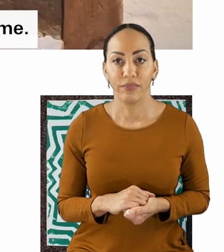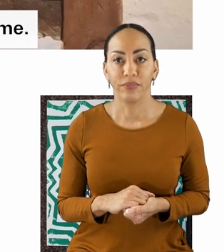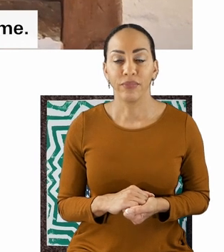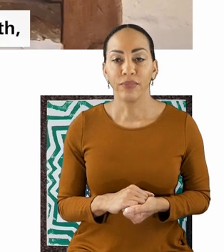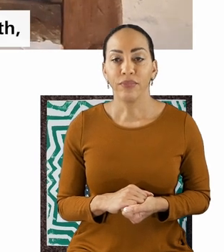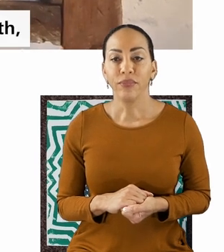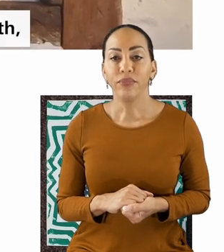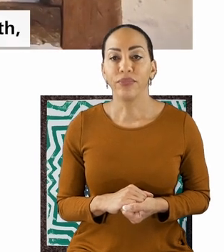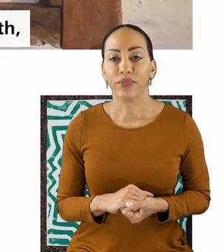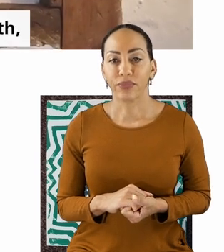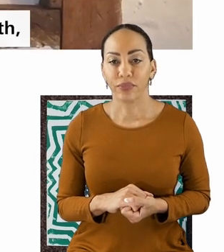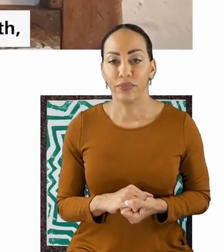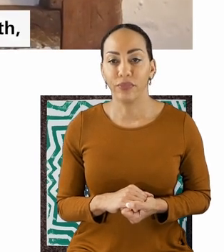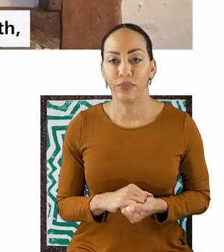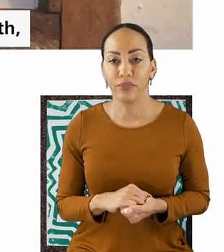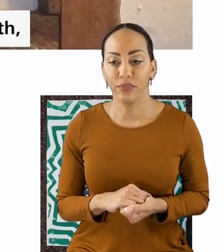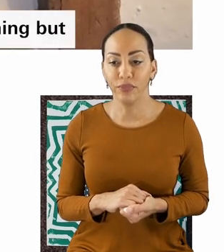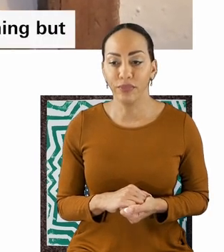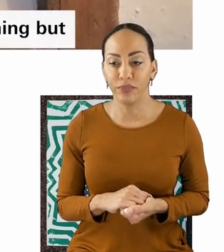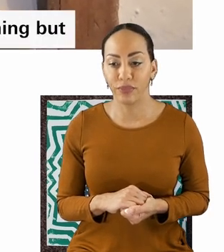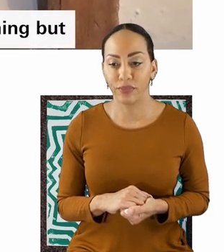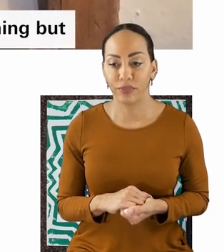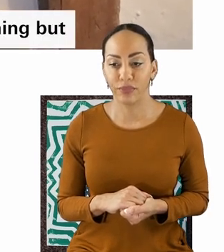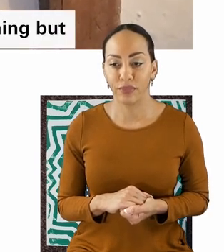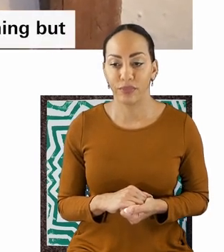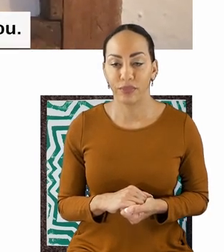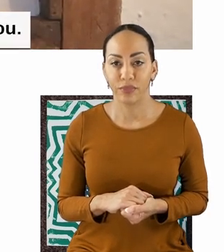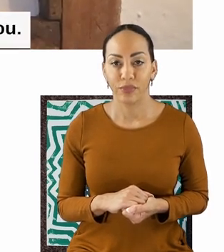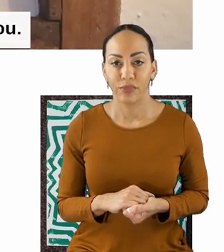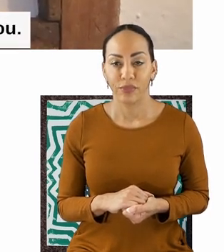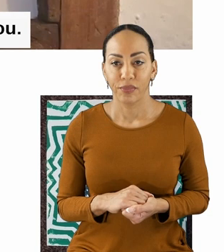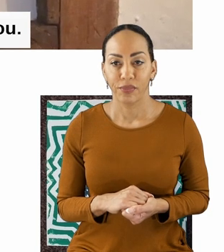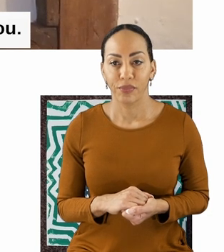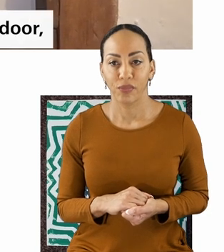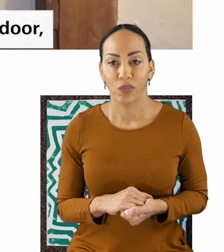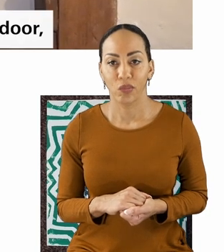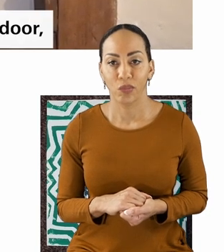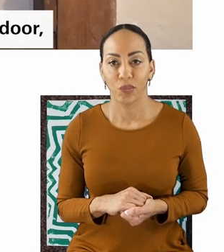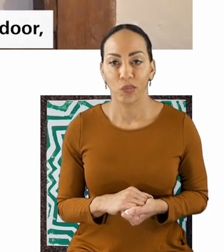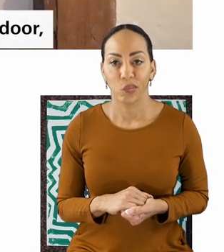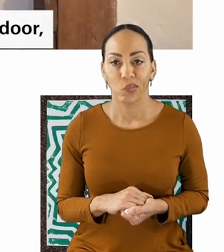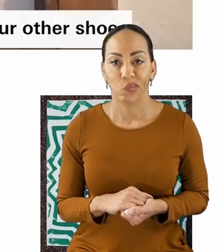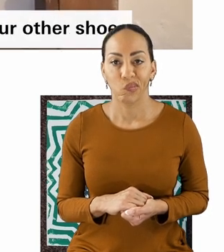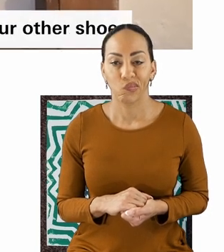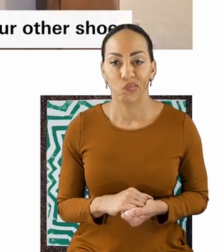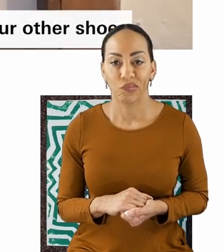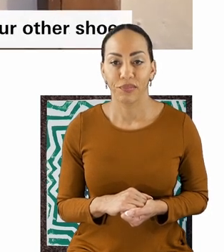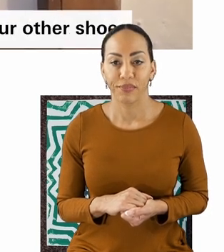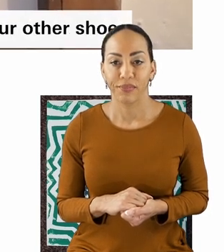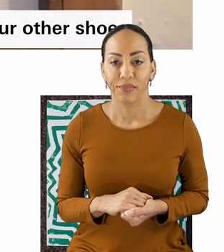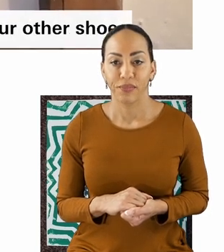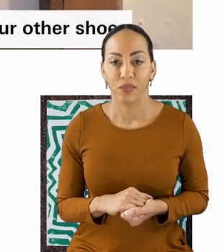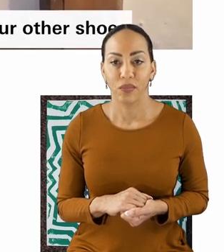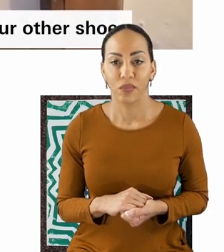me. But no, this is Earth, a planet that does nothing but put pressure on you. When you go to the door, the planet has